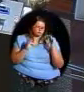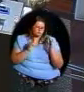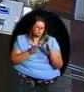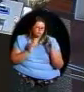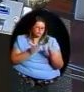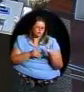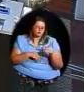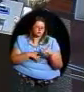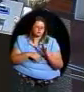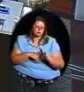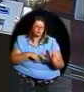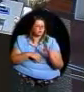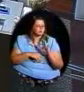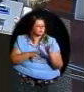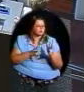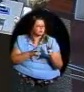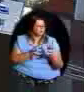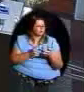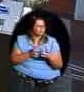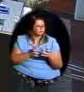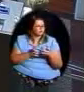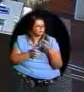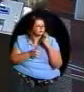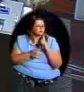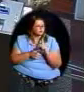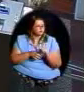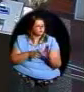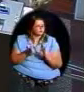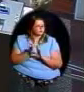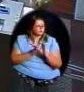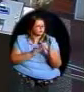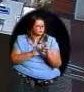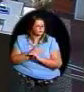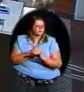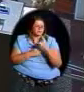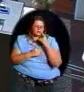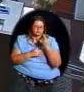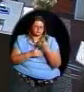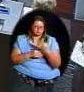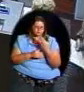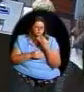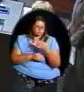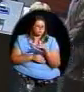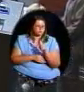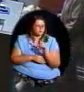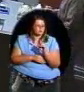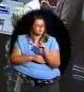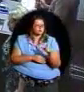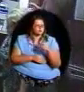dive into deeper. So getting that out there for them will be a great tool as well. Absolutely.